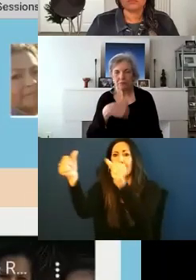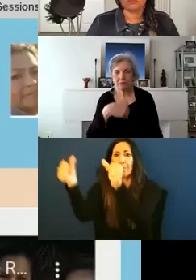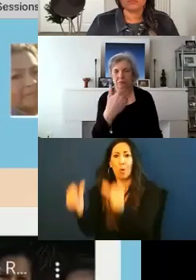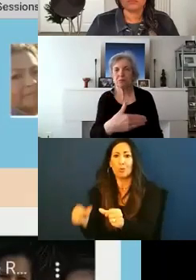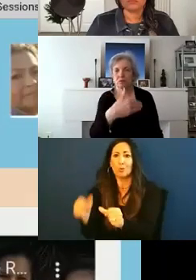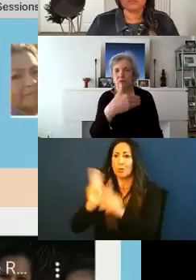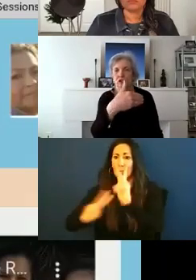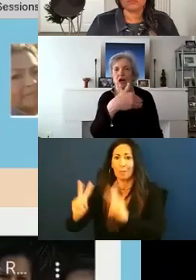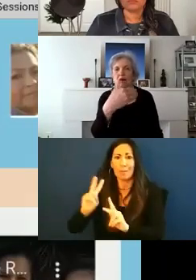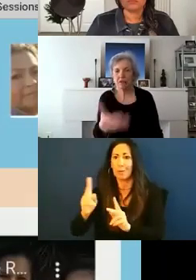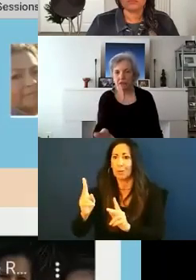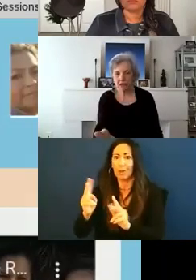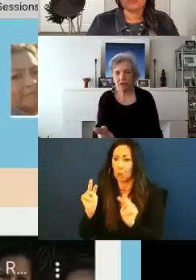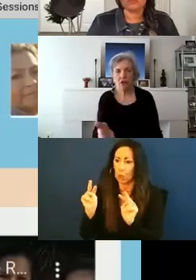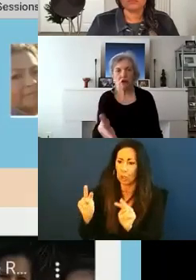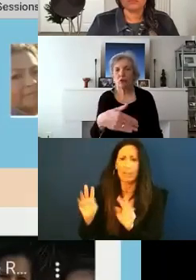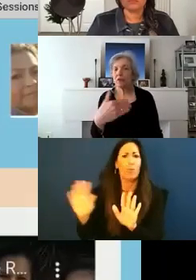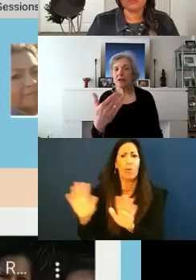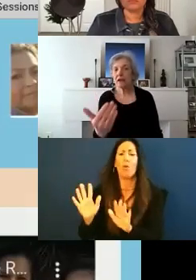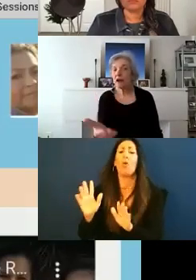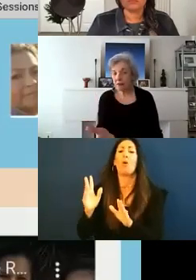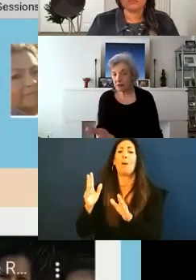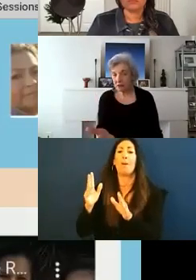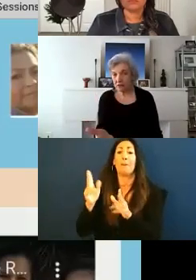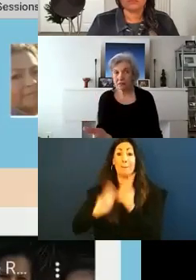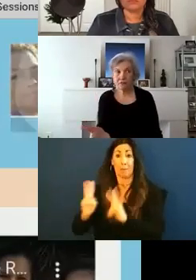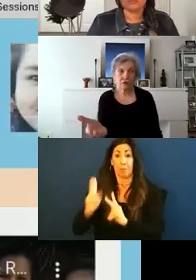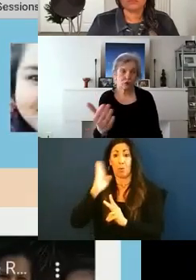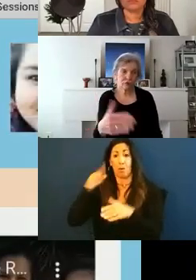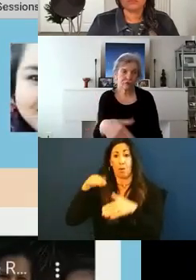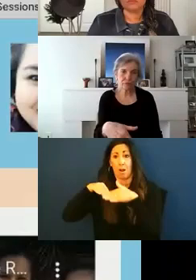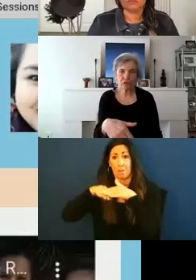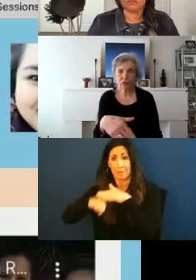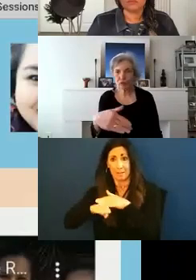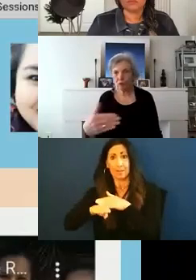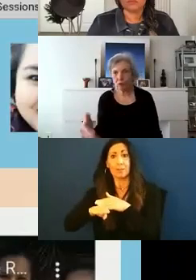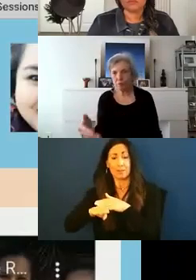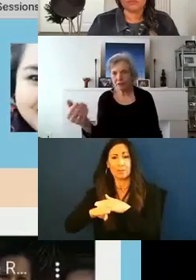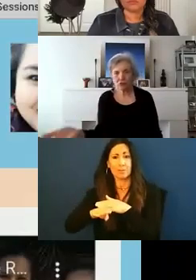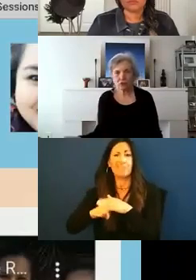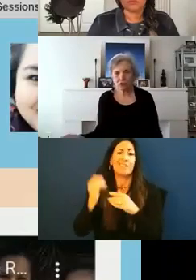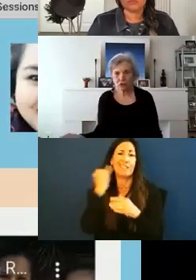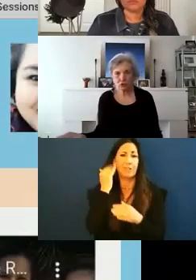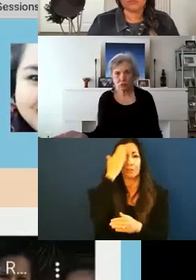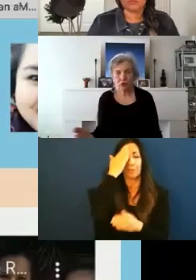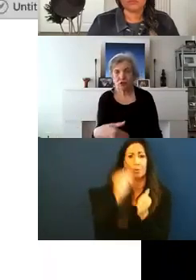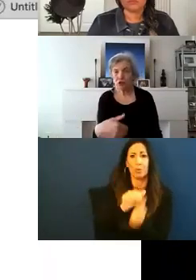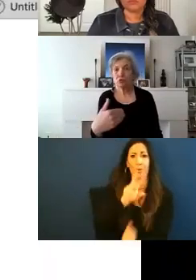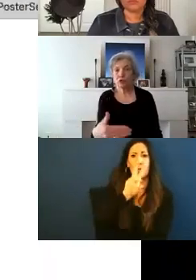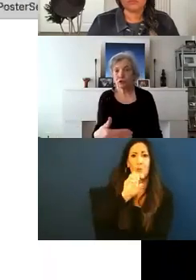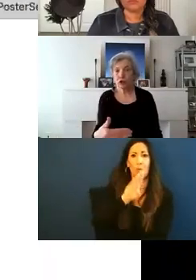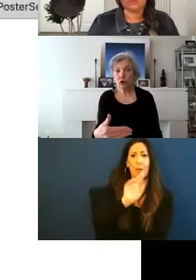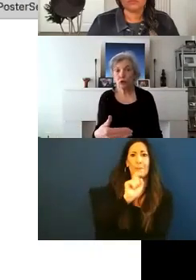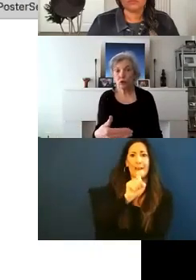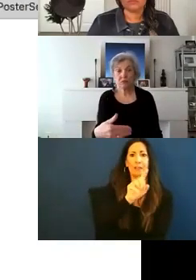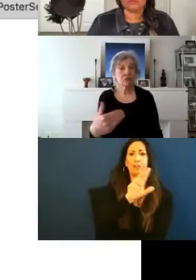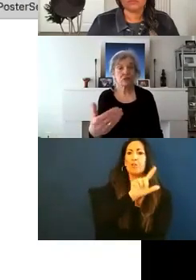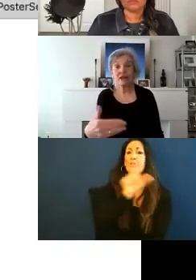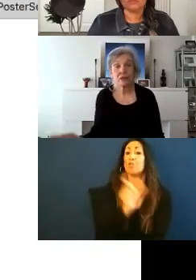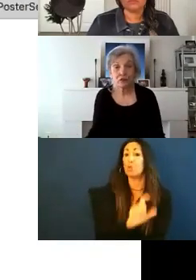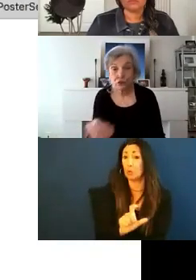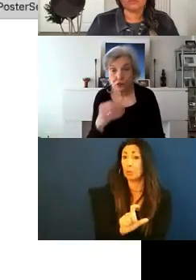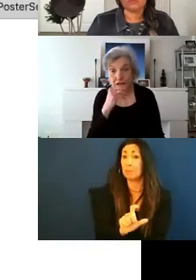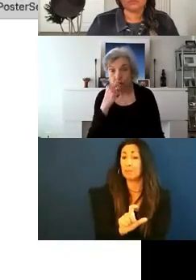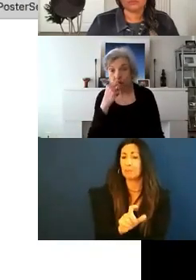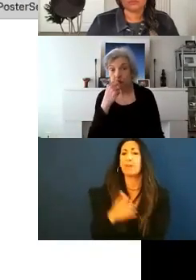looking at, but people will come in. When they come in, if you're more familiar with WebEx or Zoom, you will know